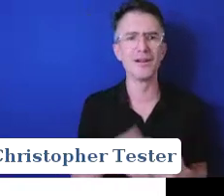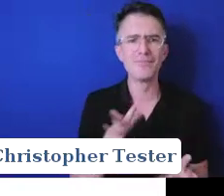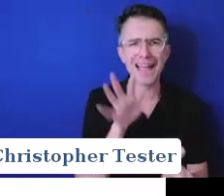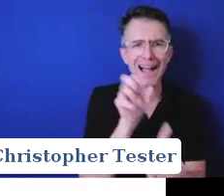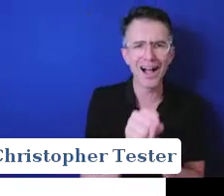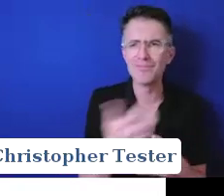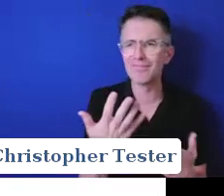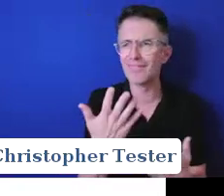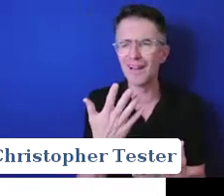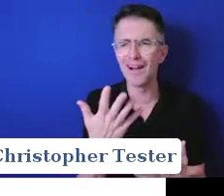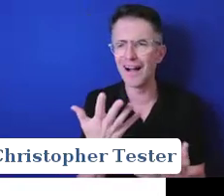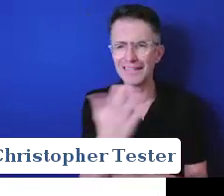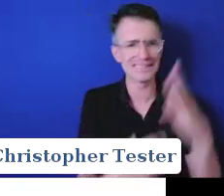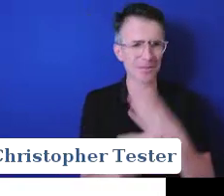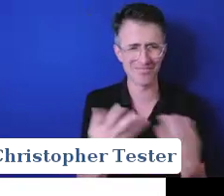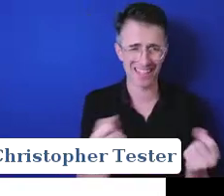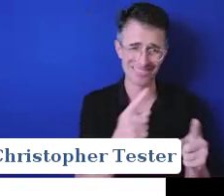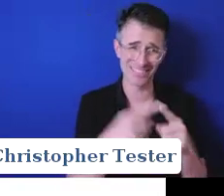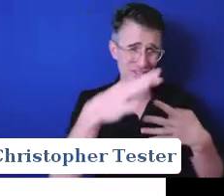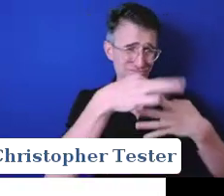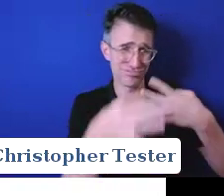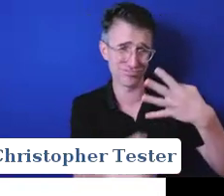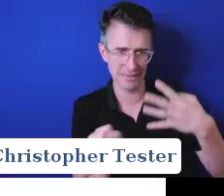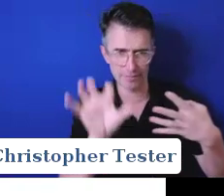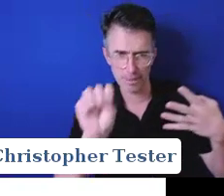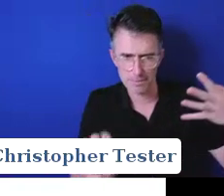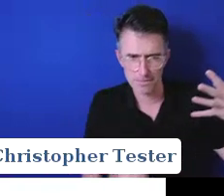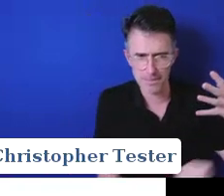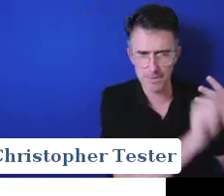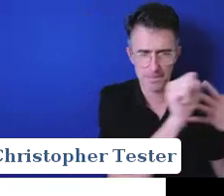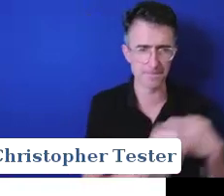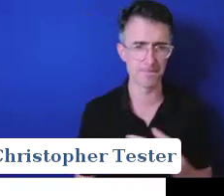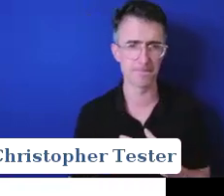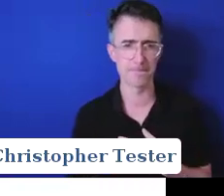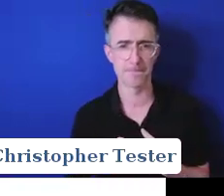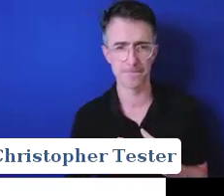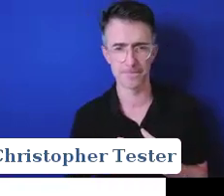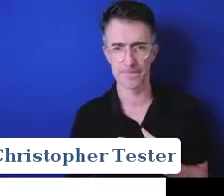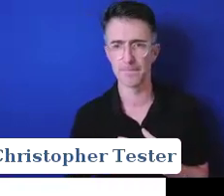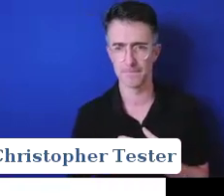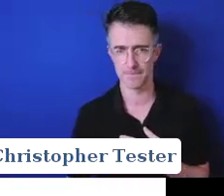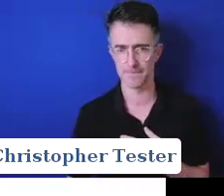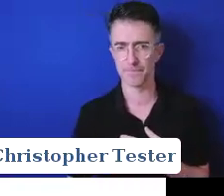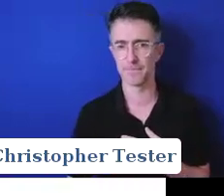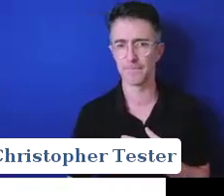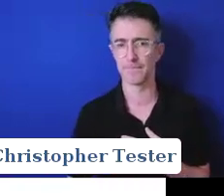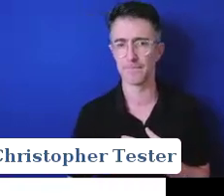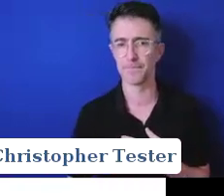steps is calculating quotas by municipality or by